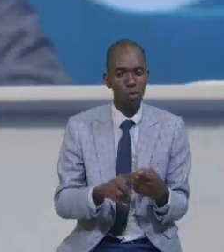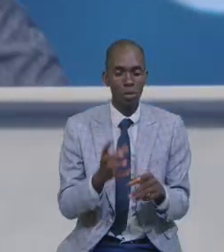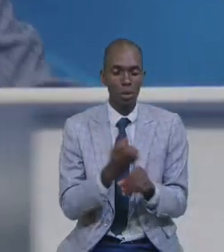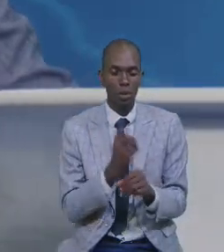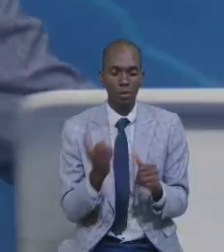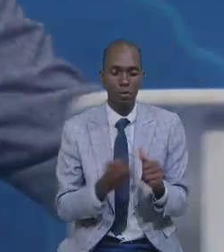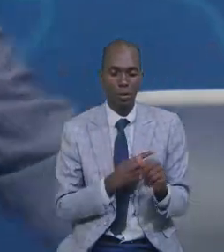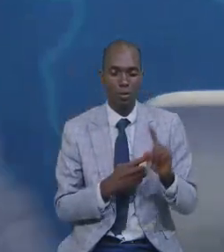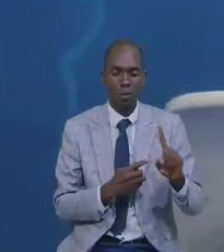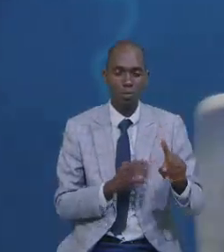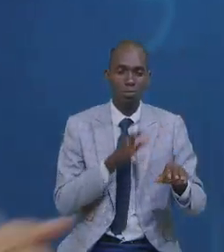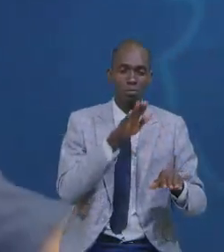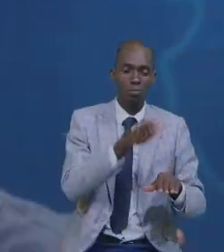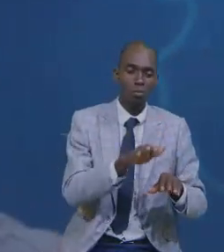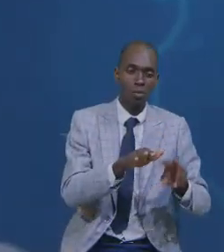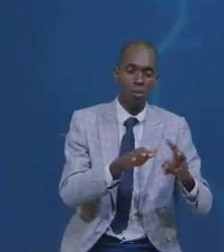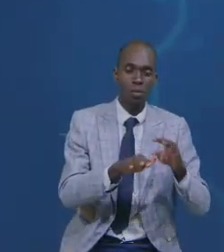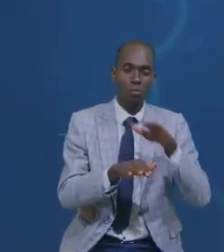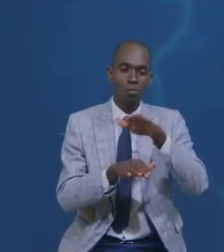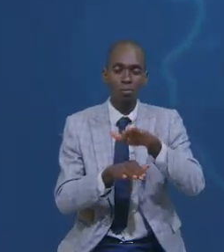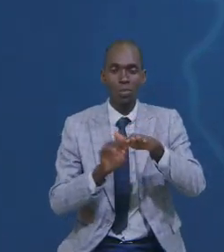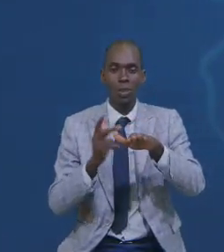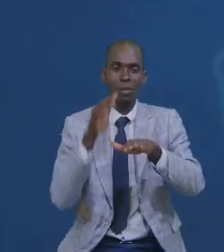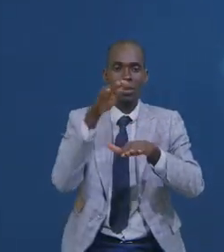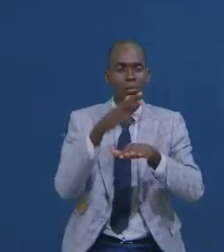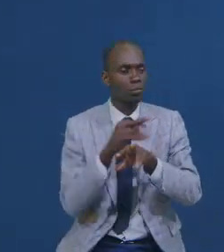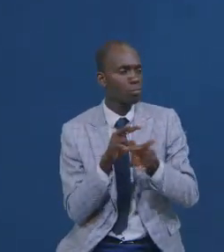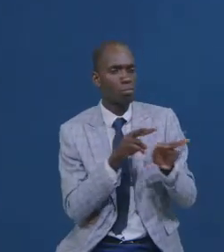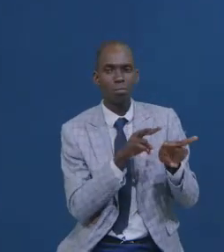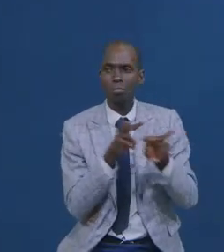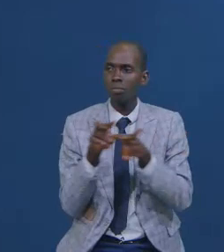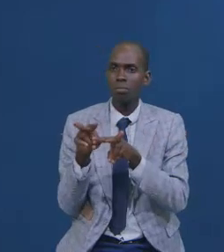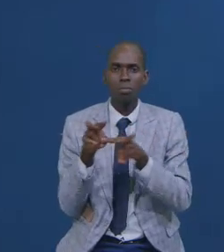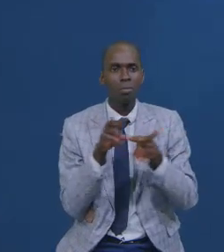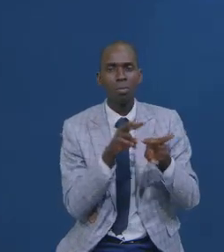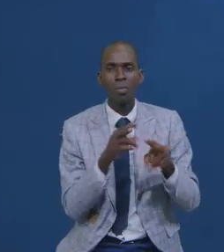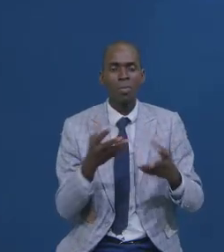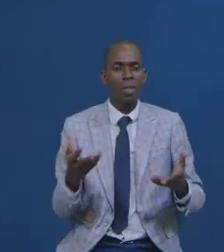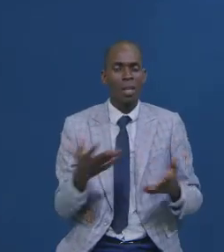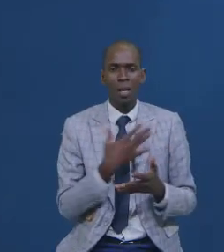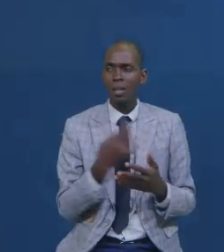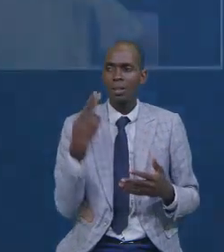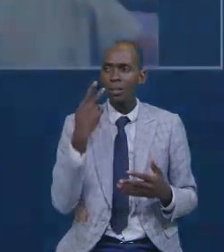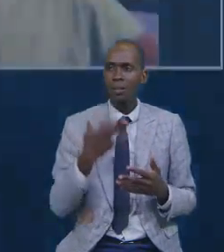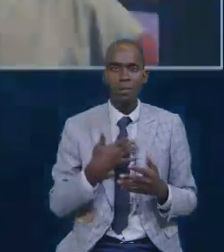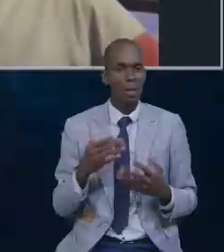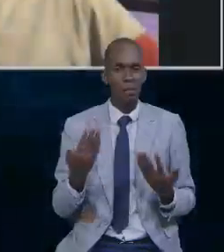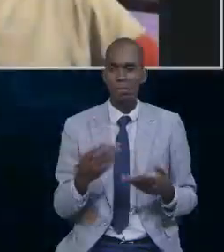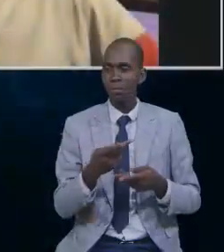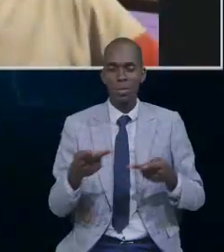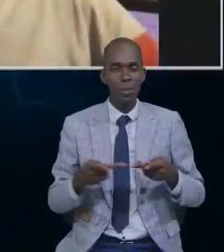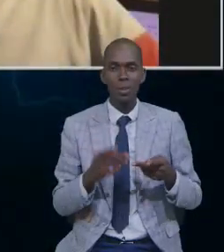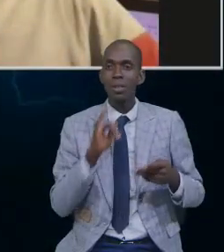two, and then step three, and you look around. My environment is new. My situation is new.